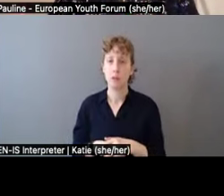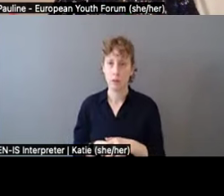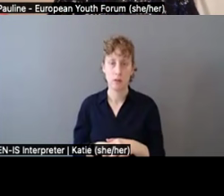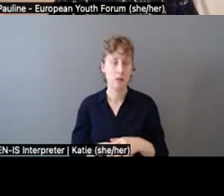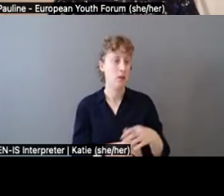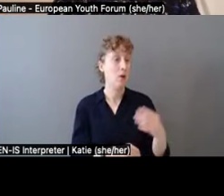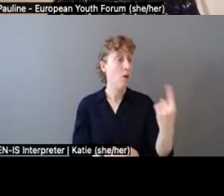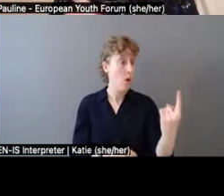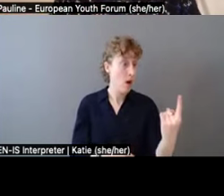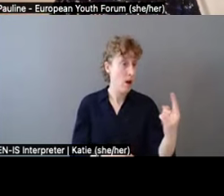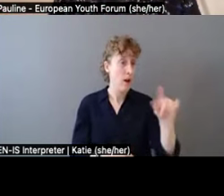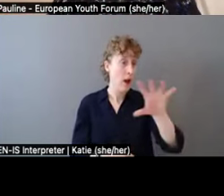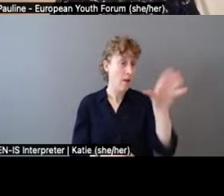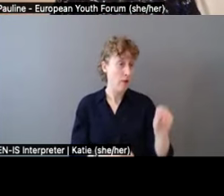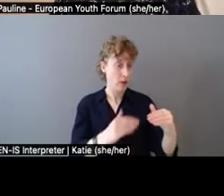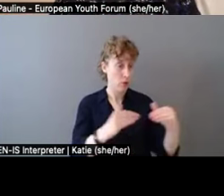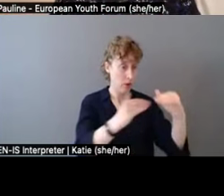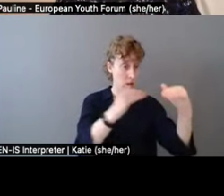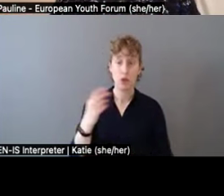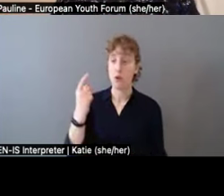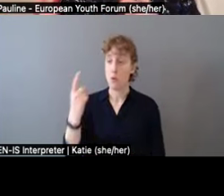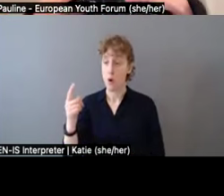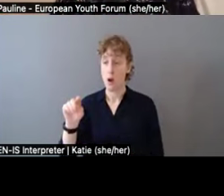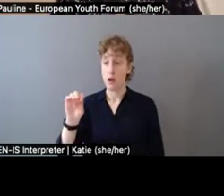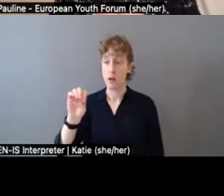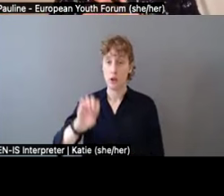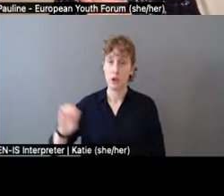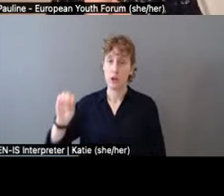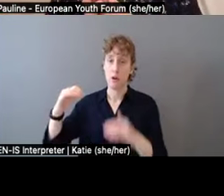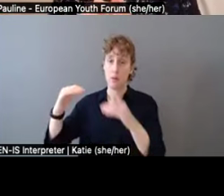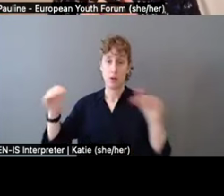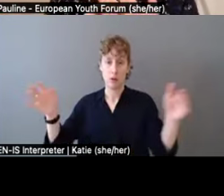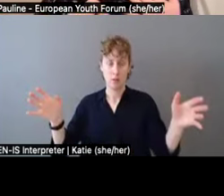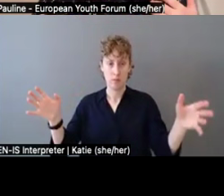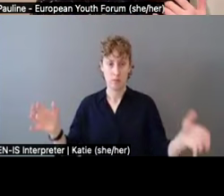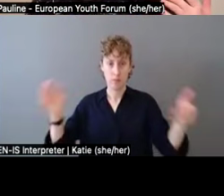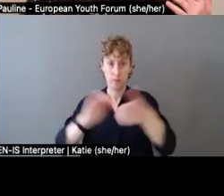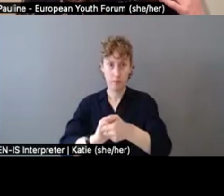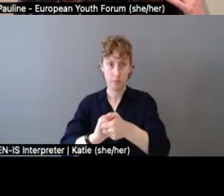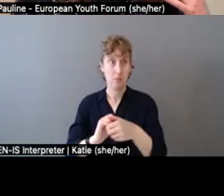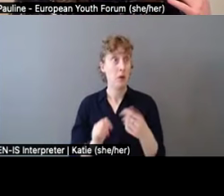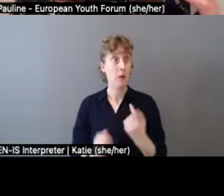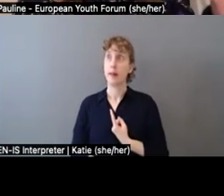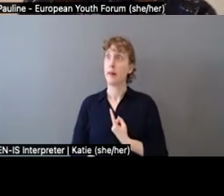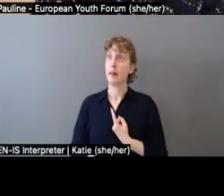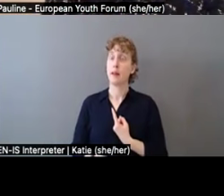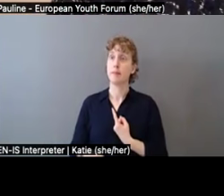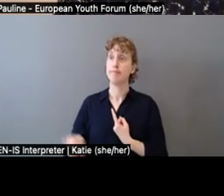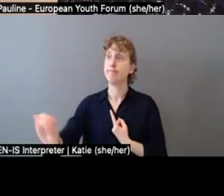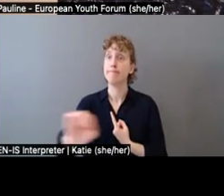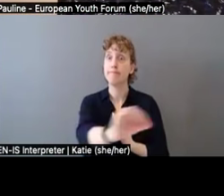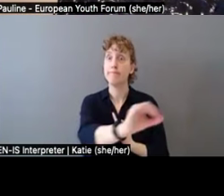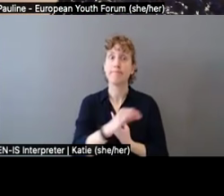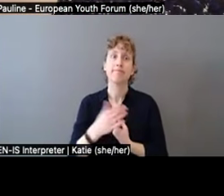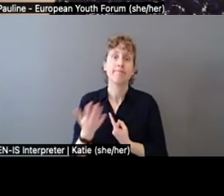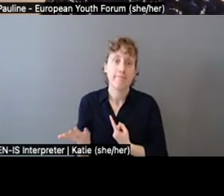and 1 European organization. So make sure that you have a consortium. If you don't have a consortium yet, we also have a